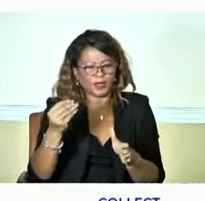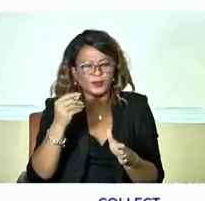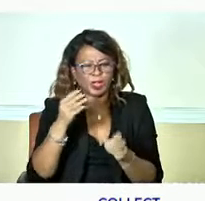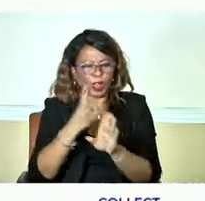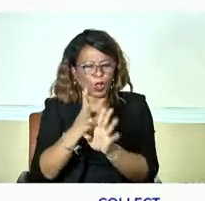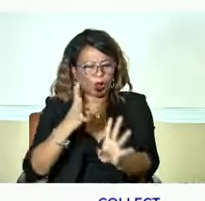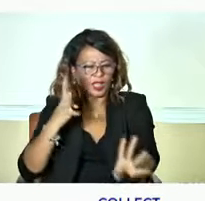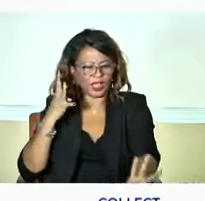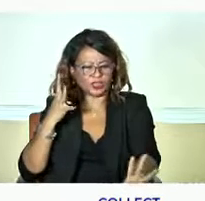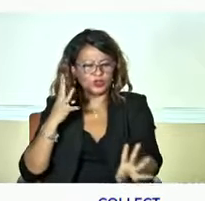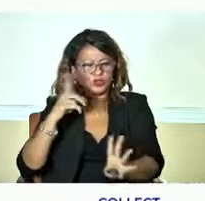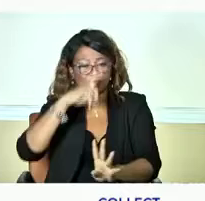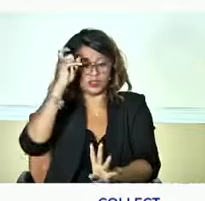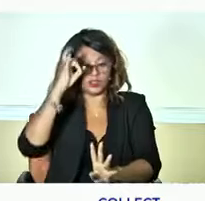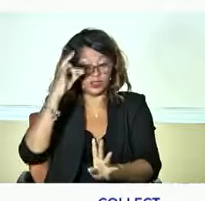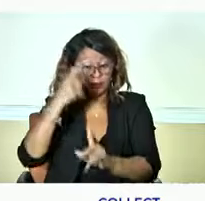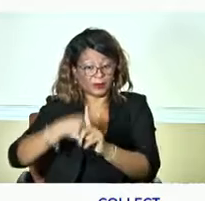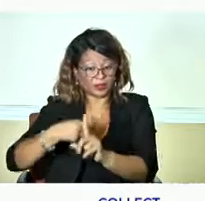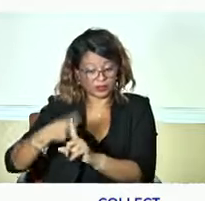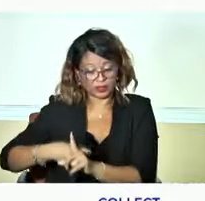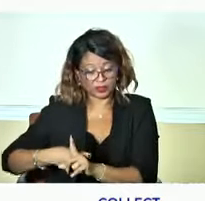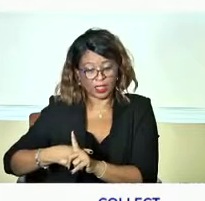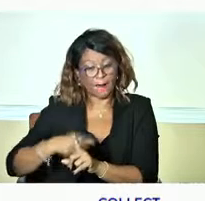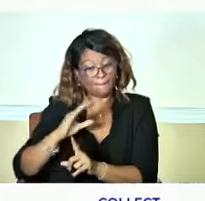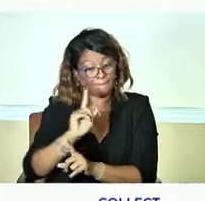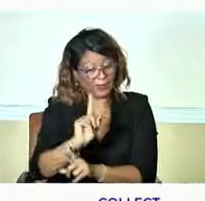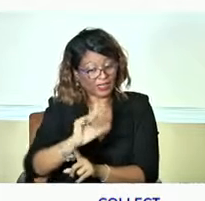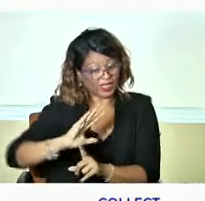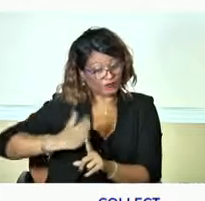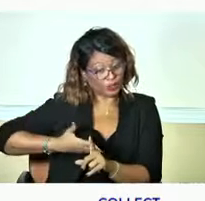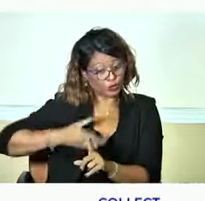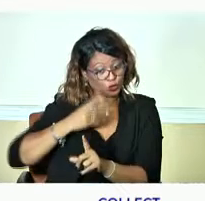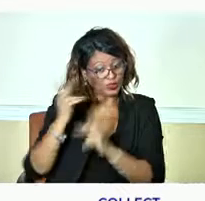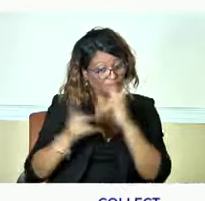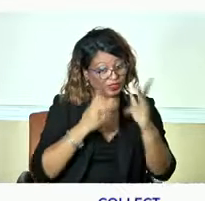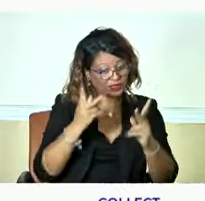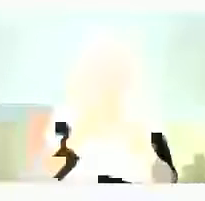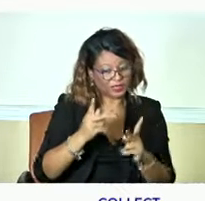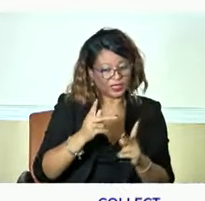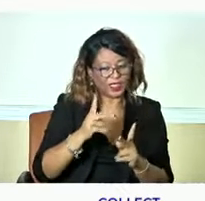lines during the summer months. But I invite you to visit